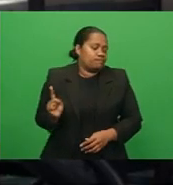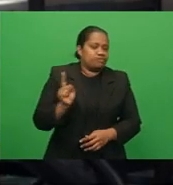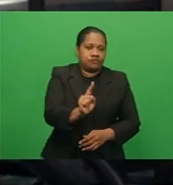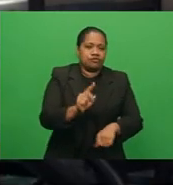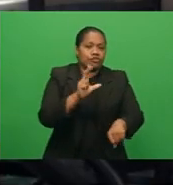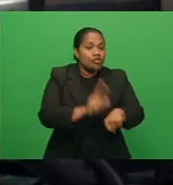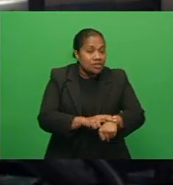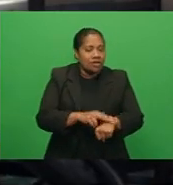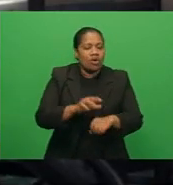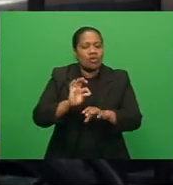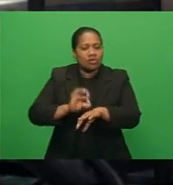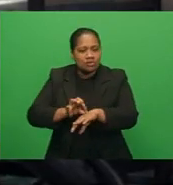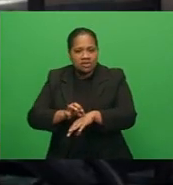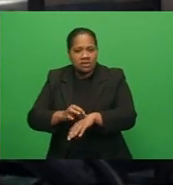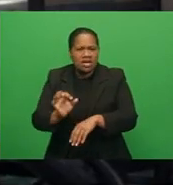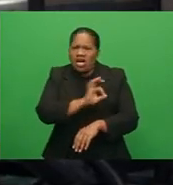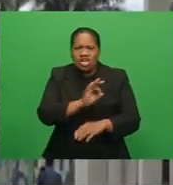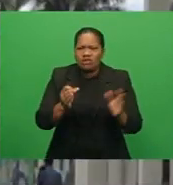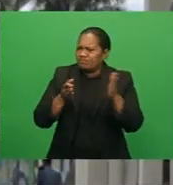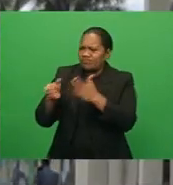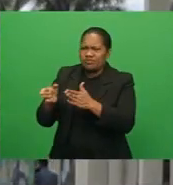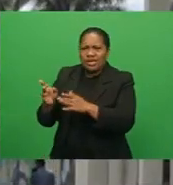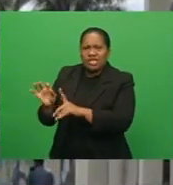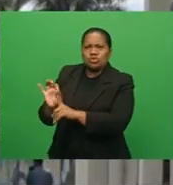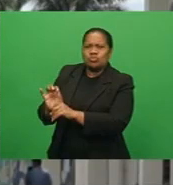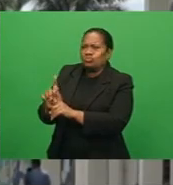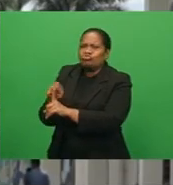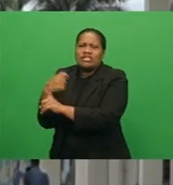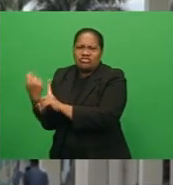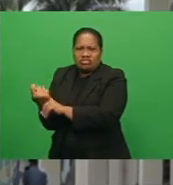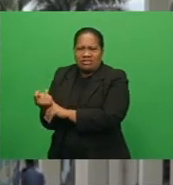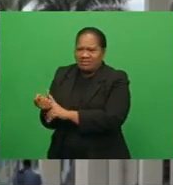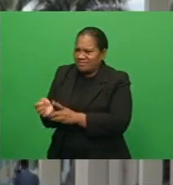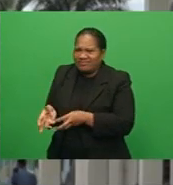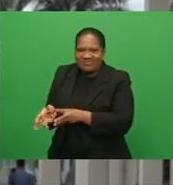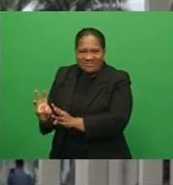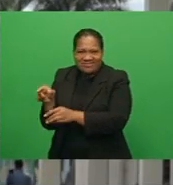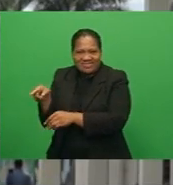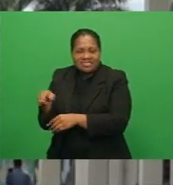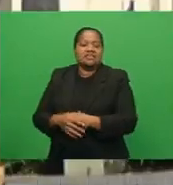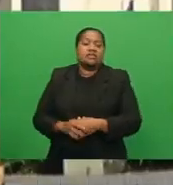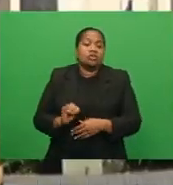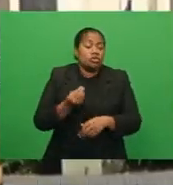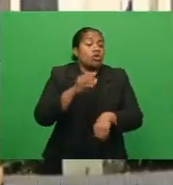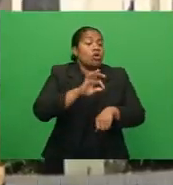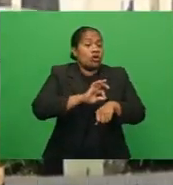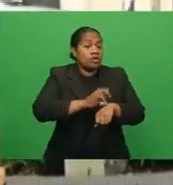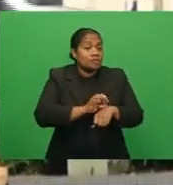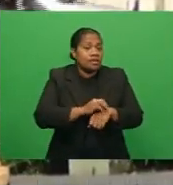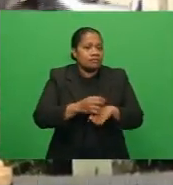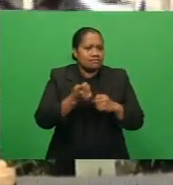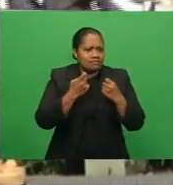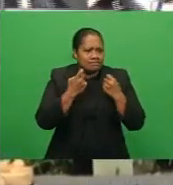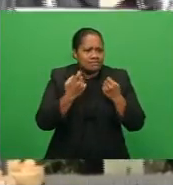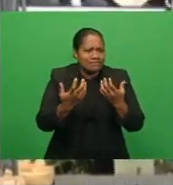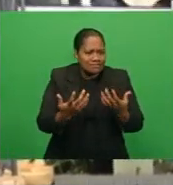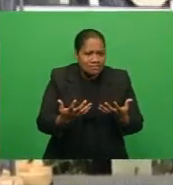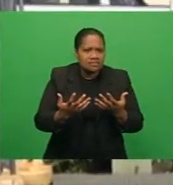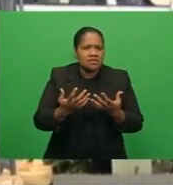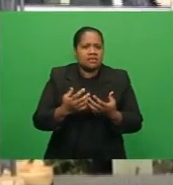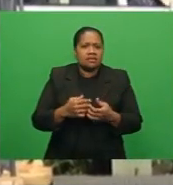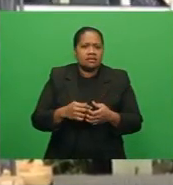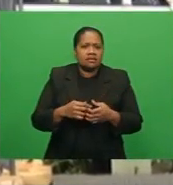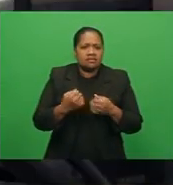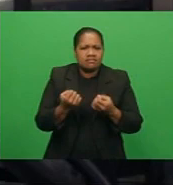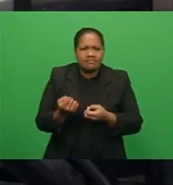hospital, not to the traditional healers. The medical superintendent for St. Giles Hospital has highlighted that the cases admitted are just